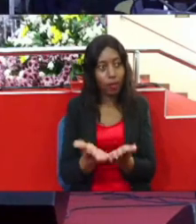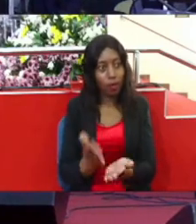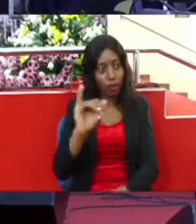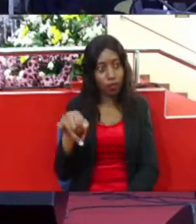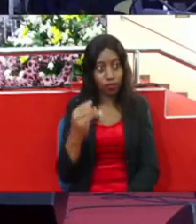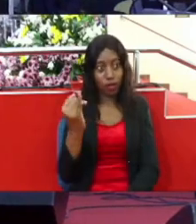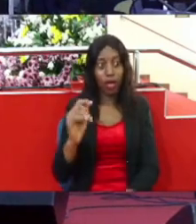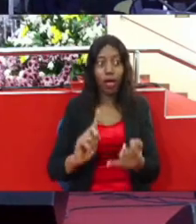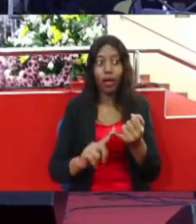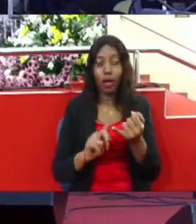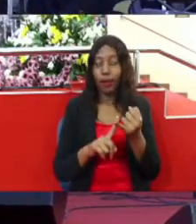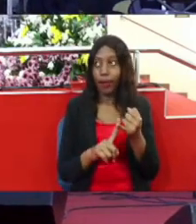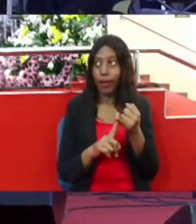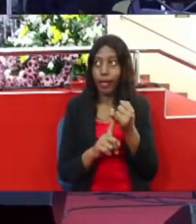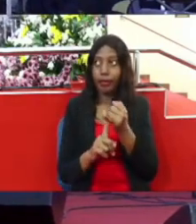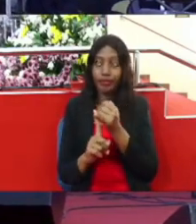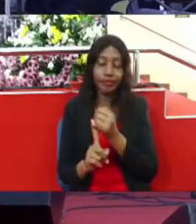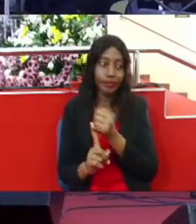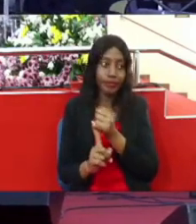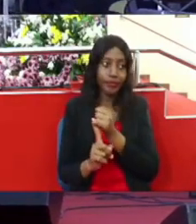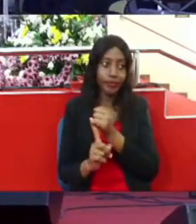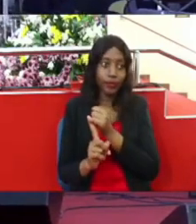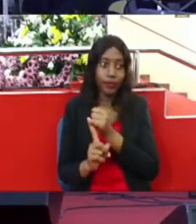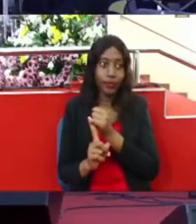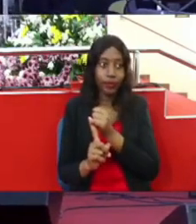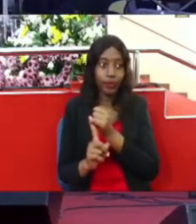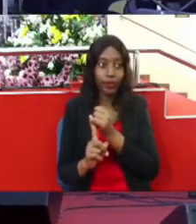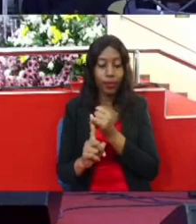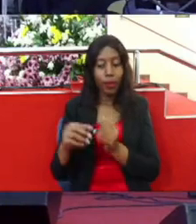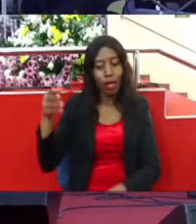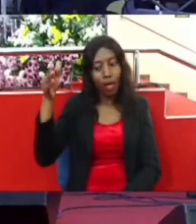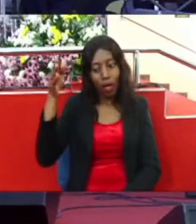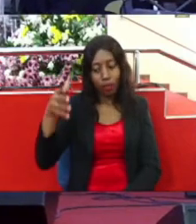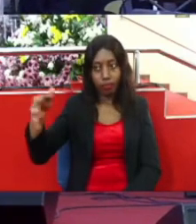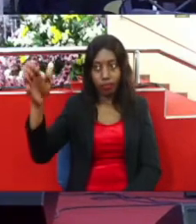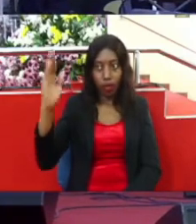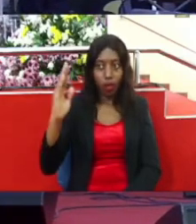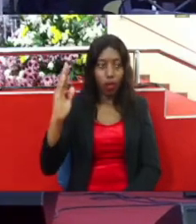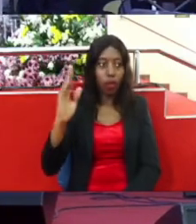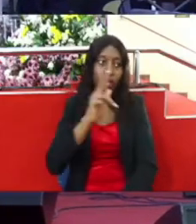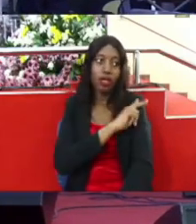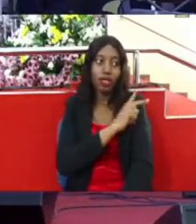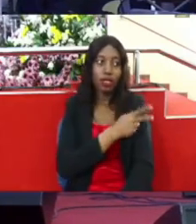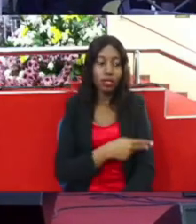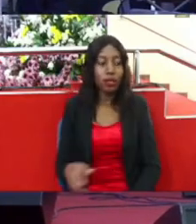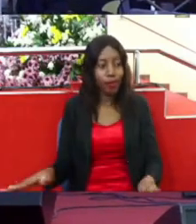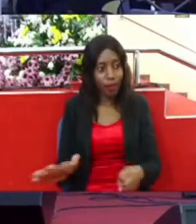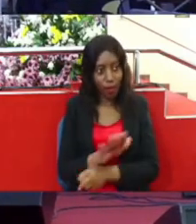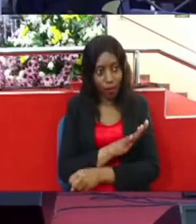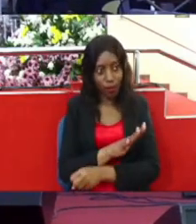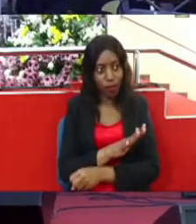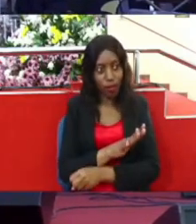1, jambo la kwanza, that God is sovereign and does what he wants whenever he